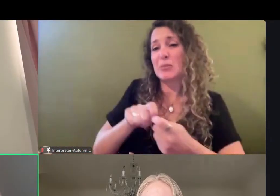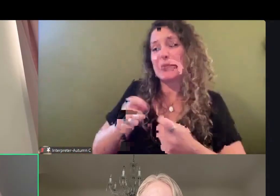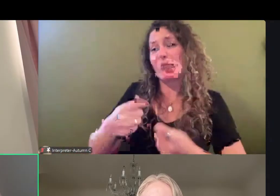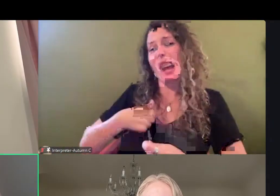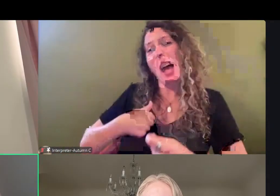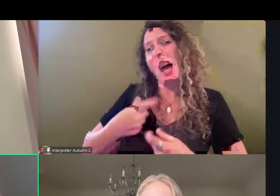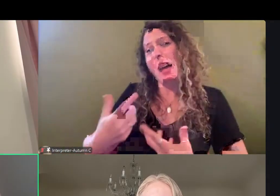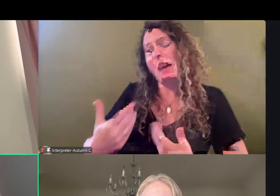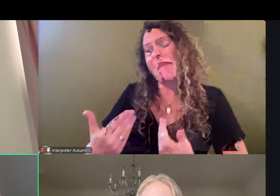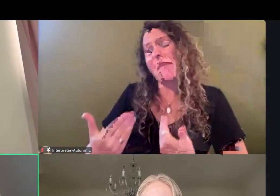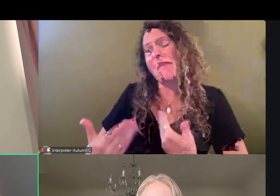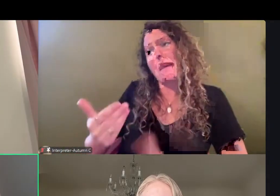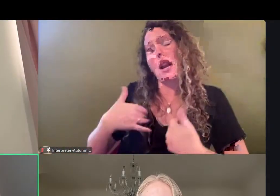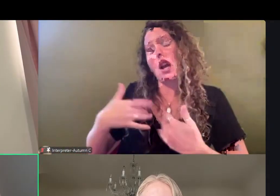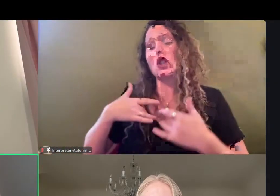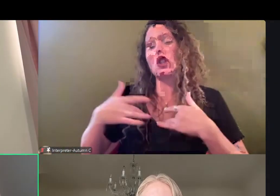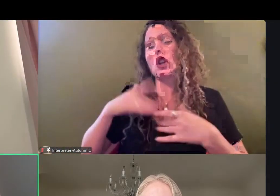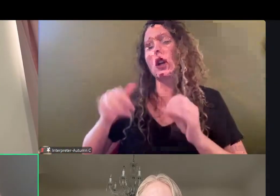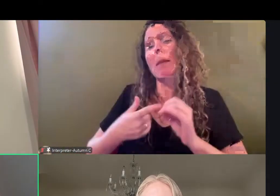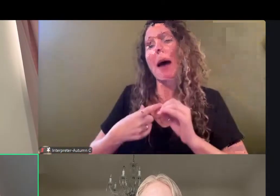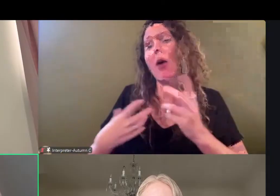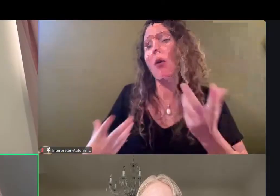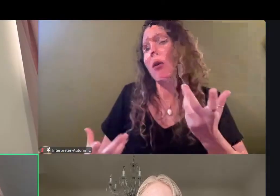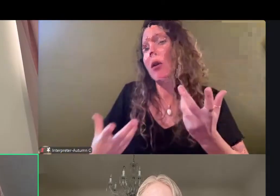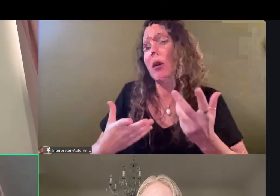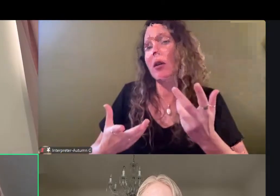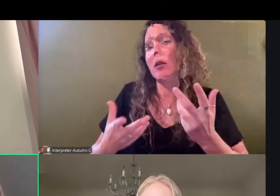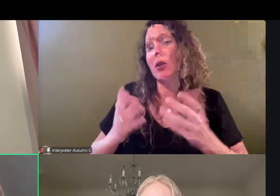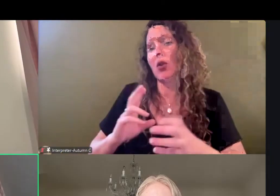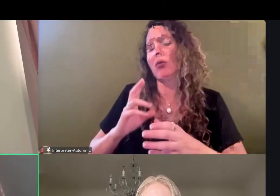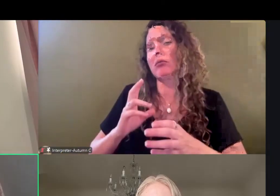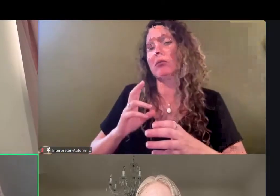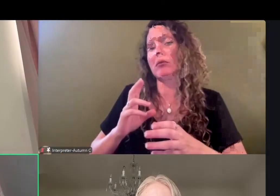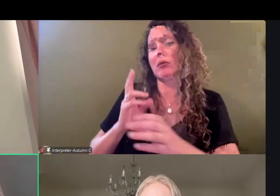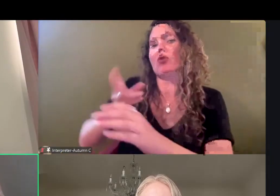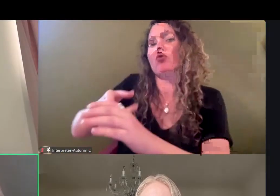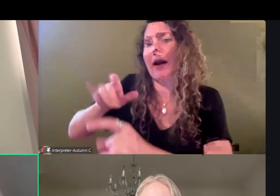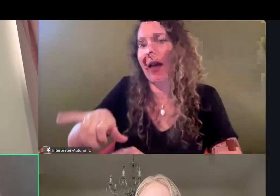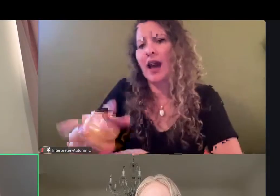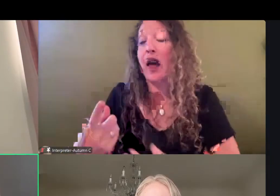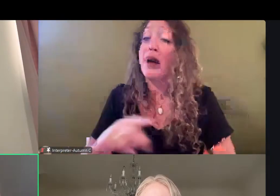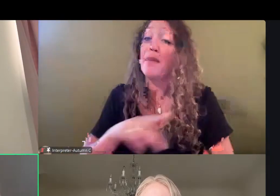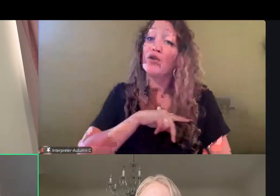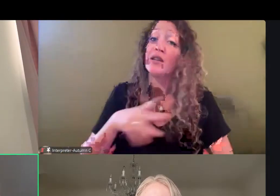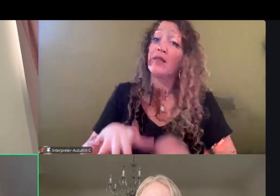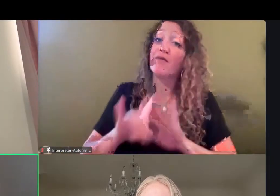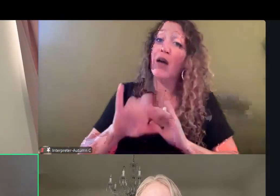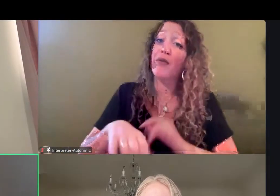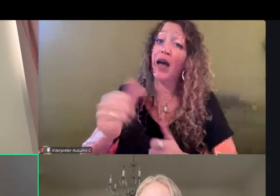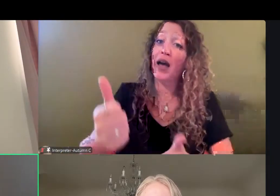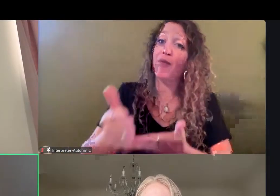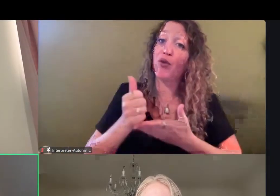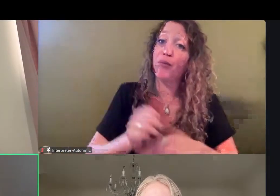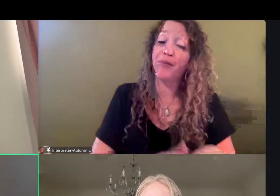concerned about, how that unfolded in the rotation. So that's what I personally found most helpful.